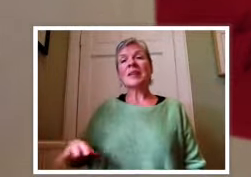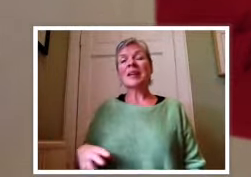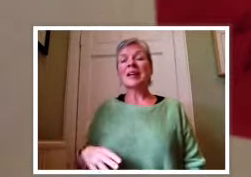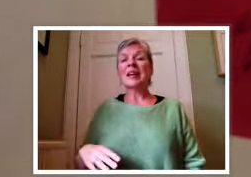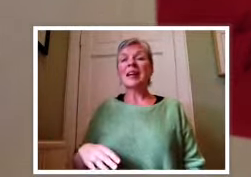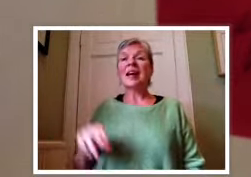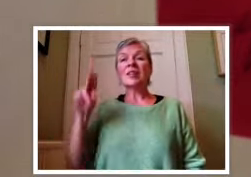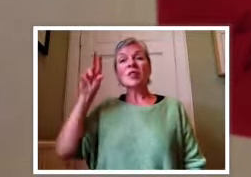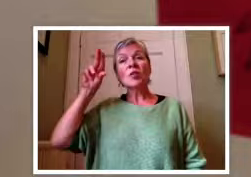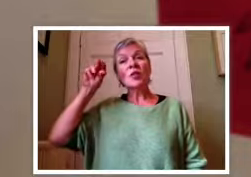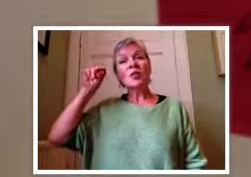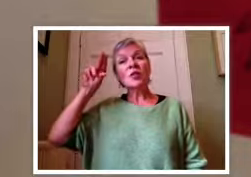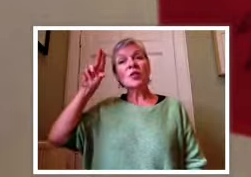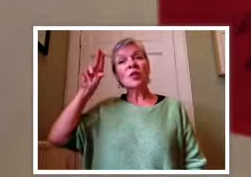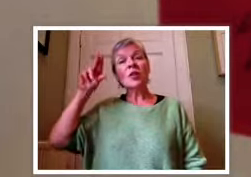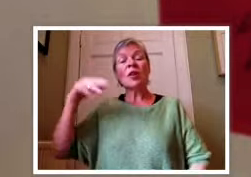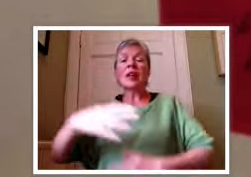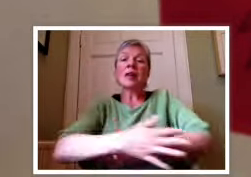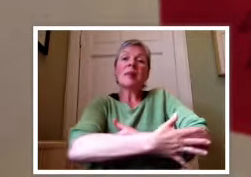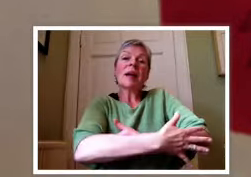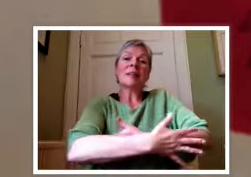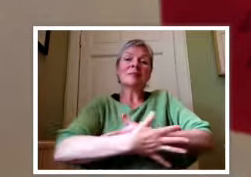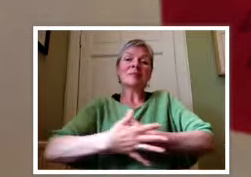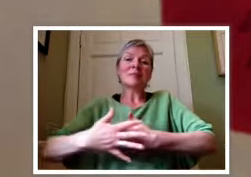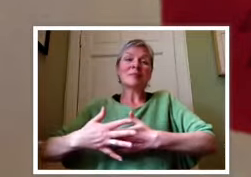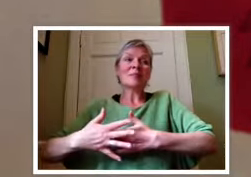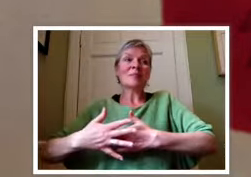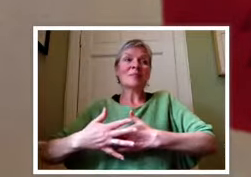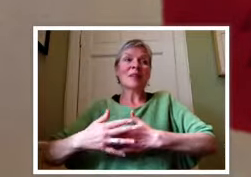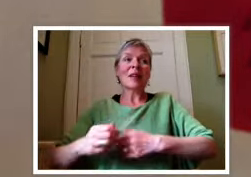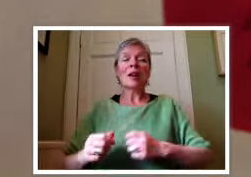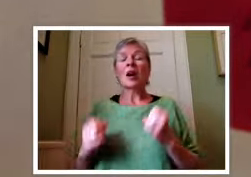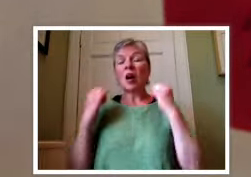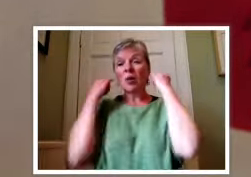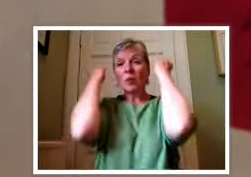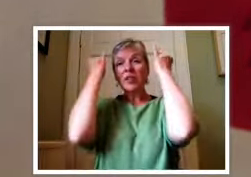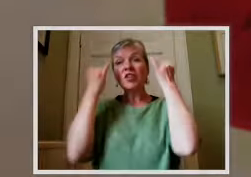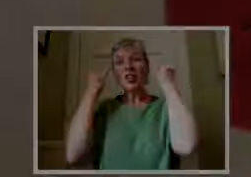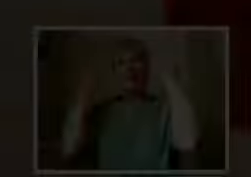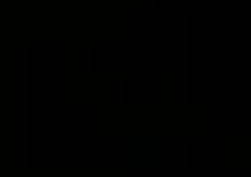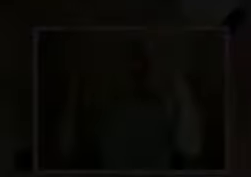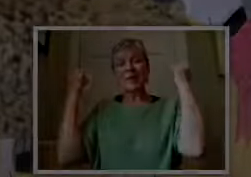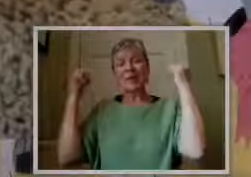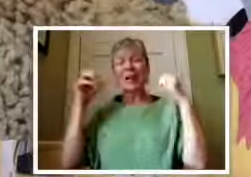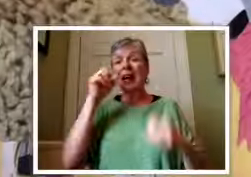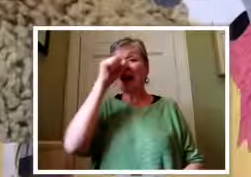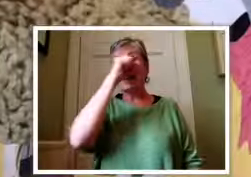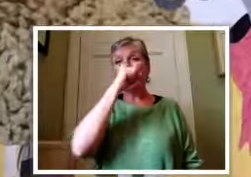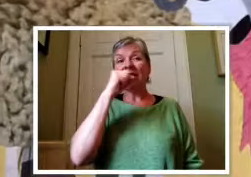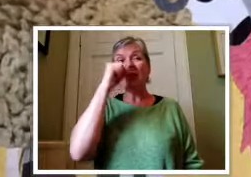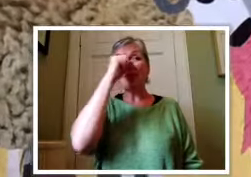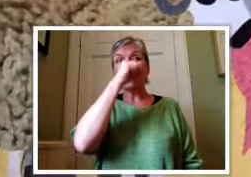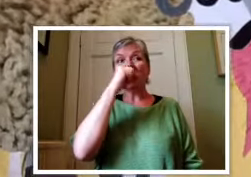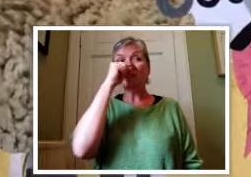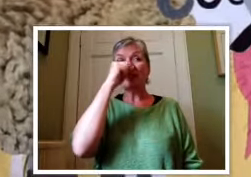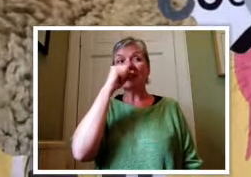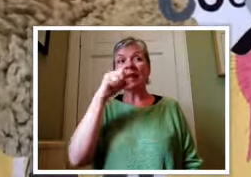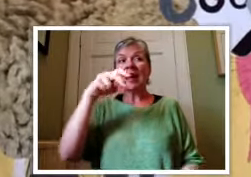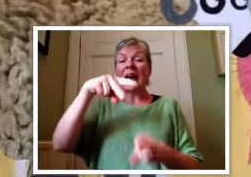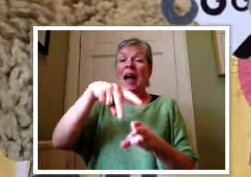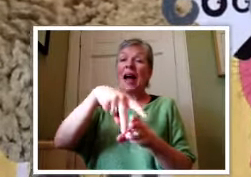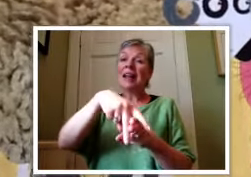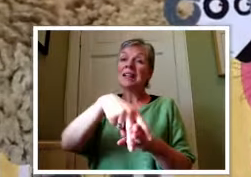and a goose in a pen, a woolly sheep, a hairy hog,